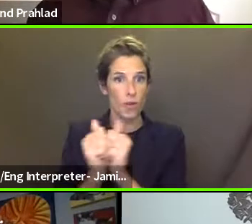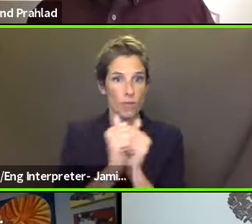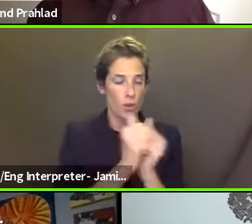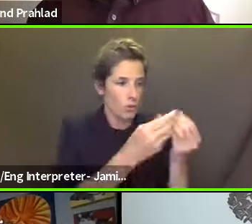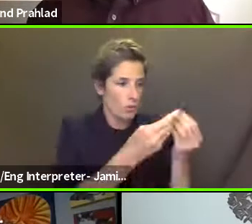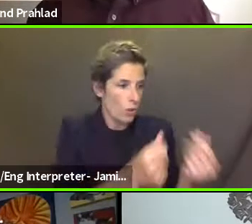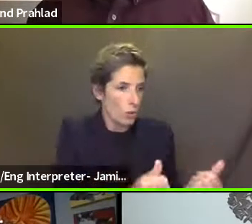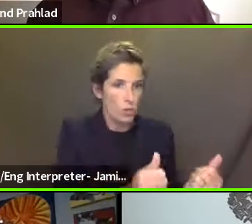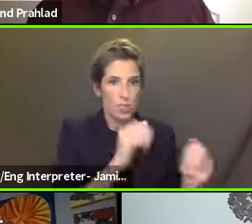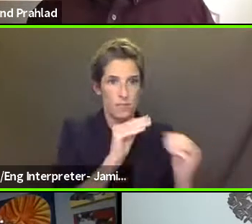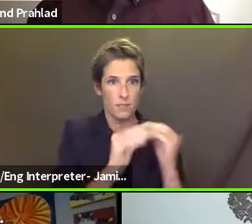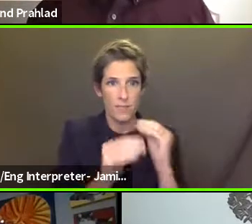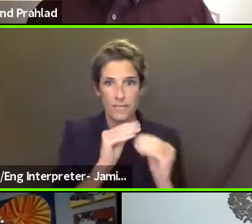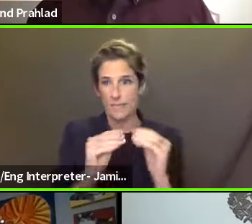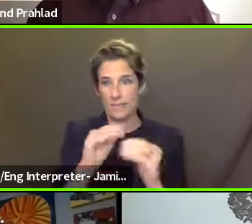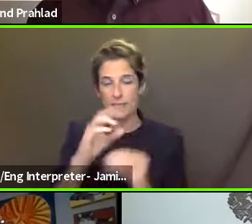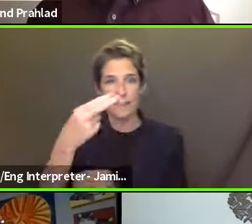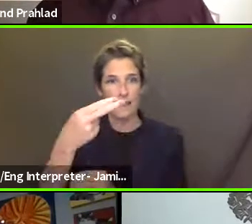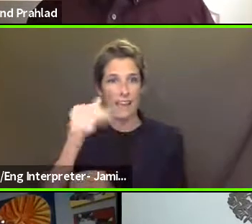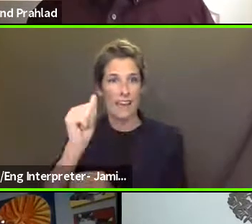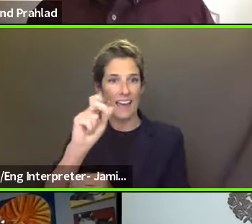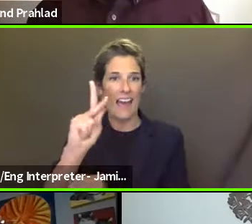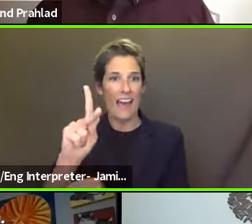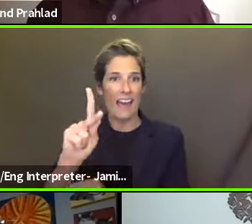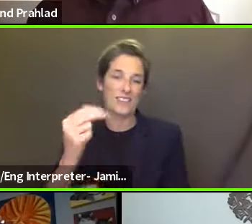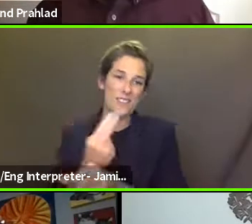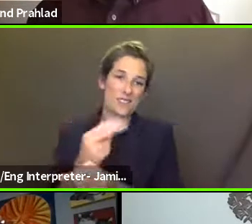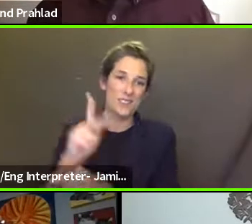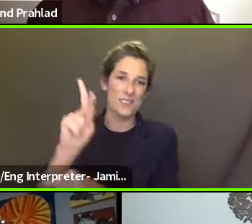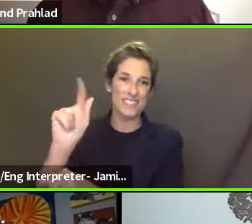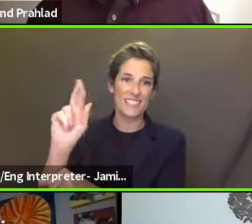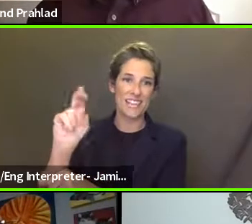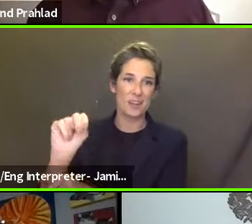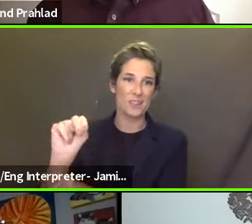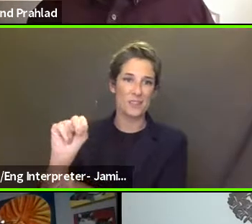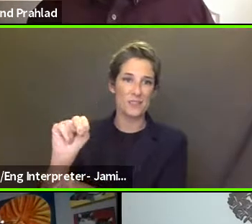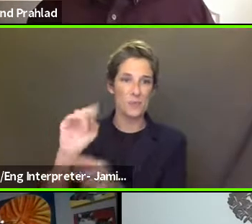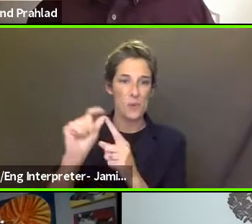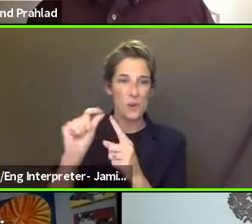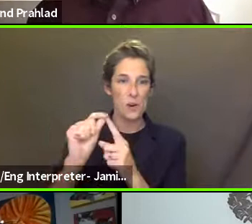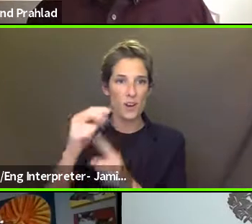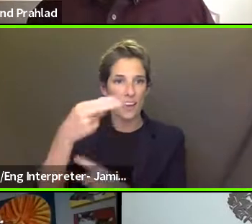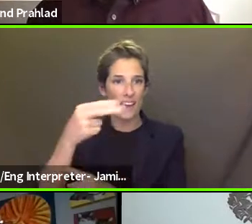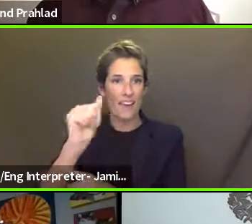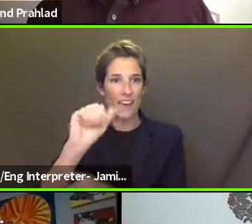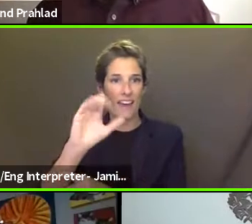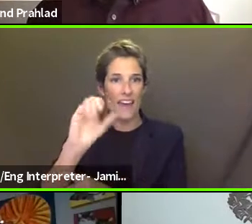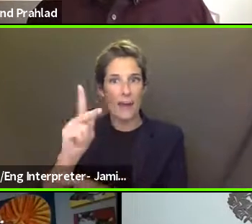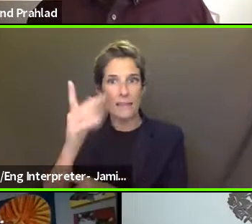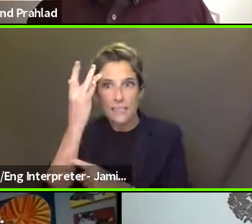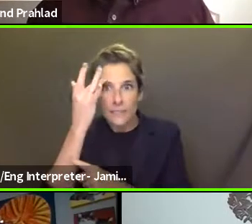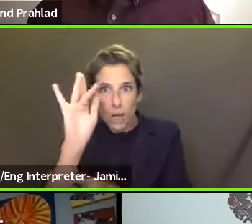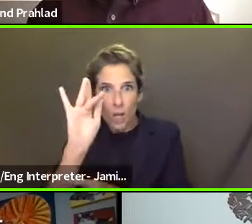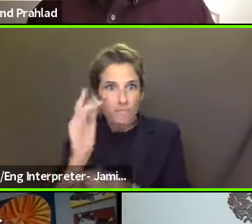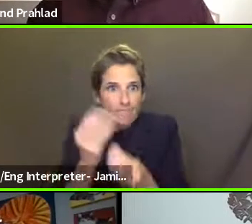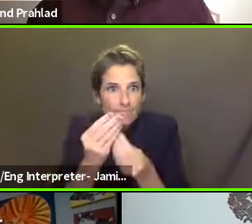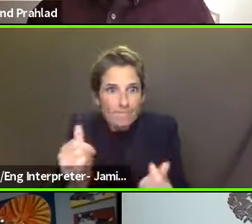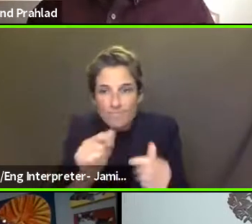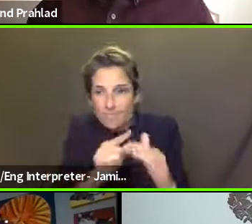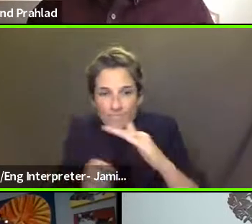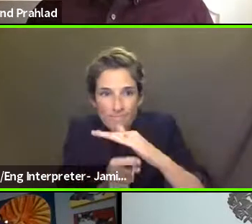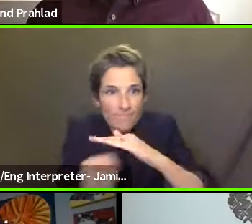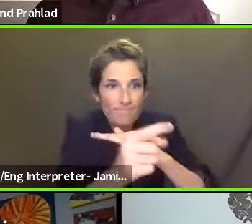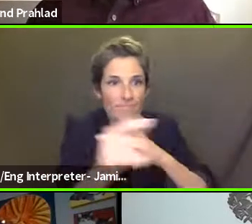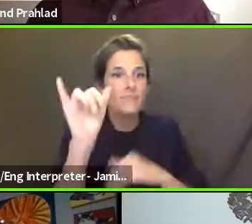solutions and hacks, to use Karen's terminology. But you know, what has been really powerful about